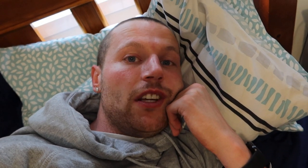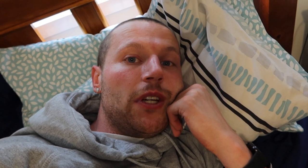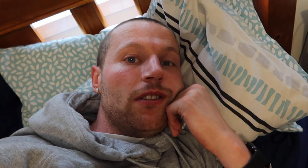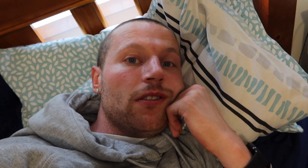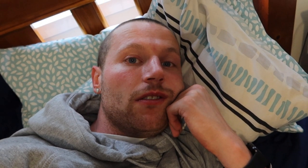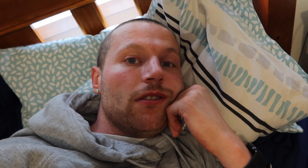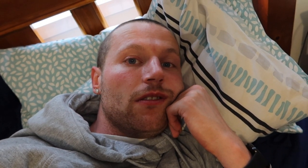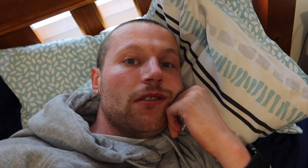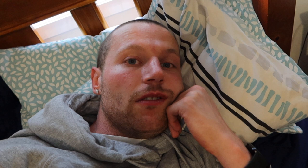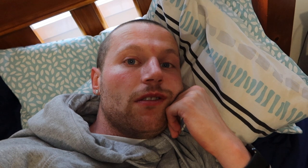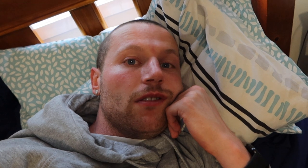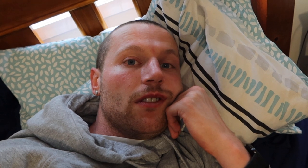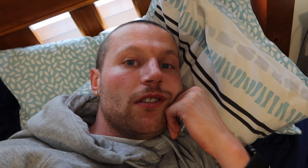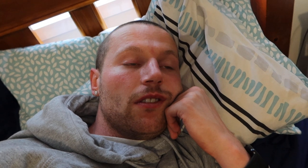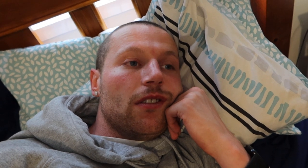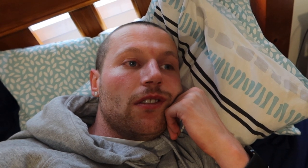gotten over here, man.